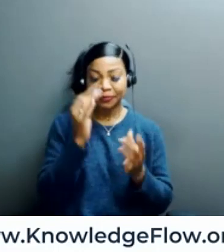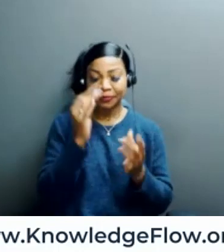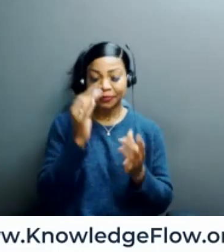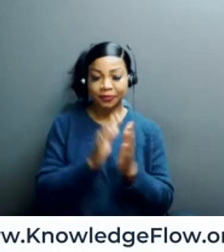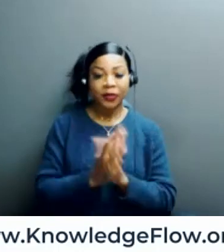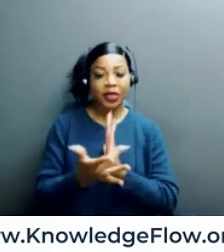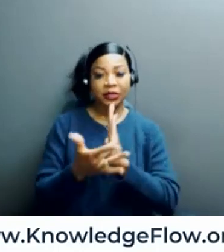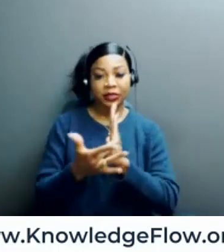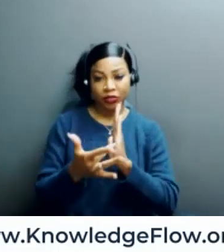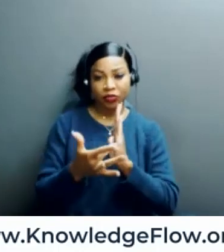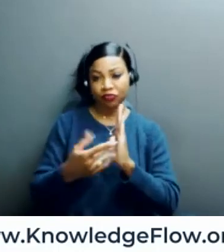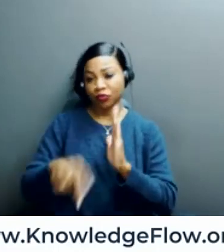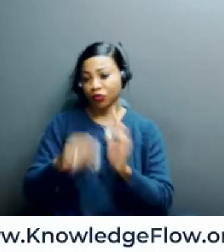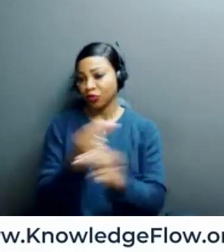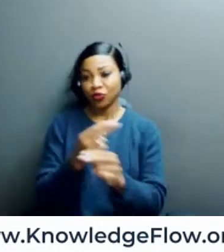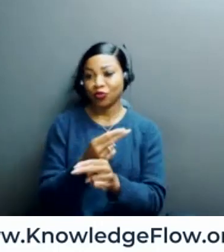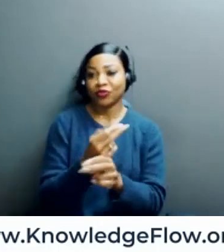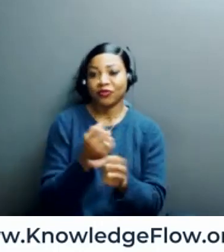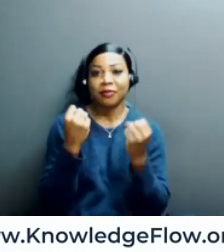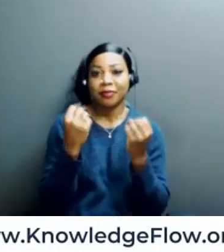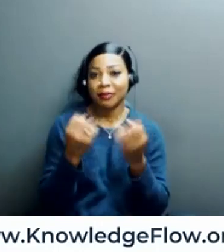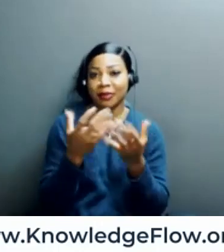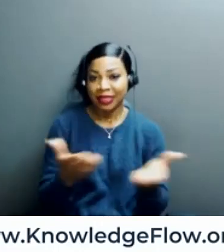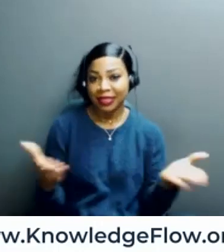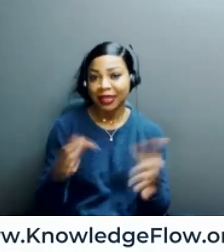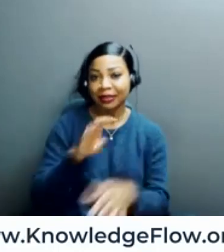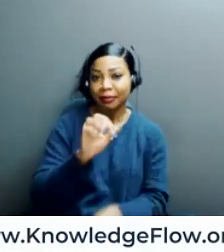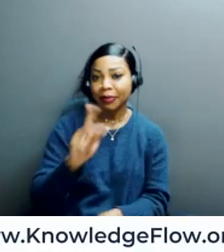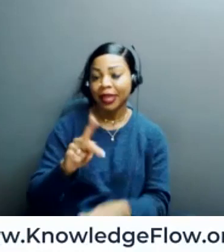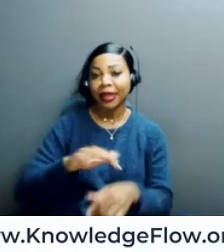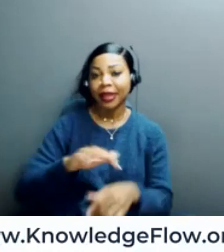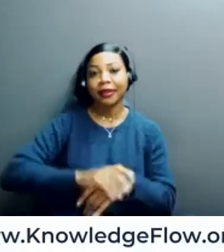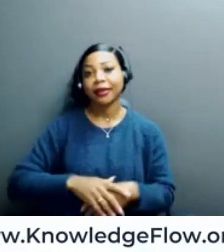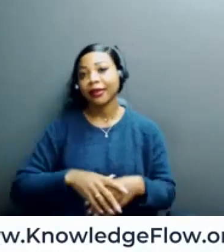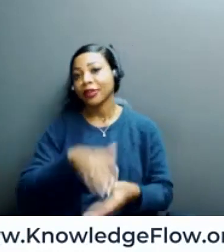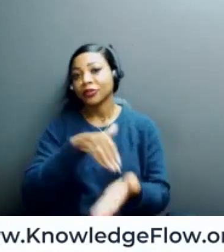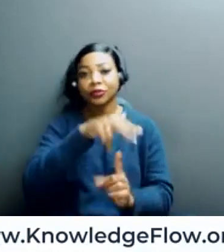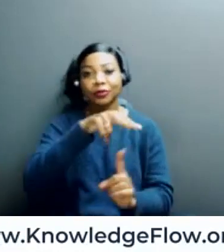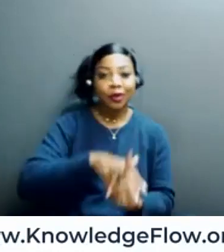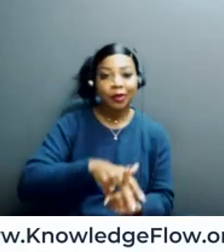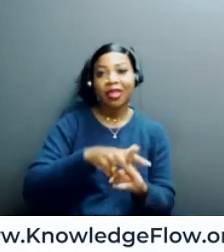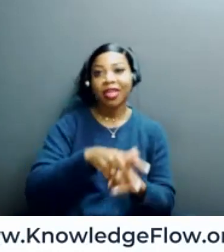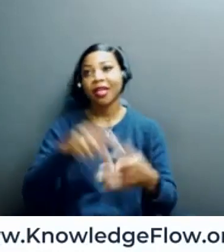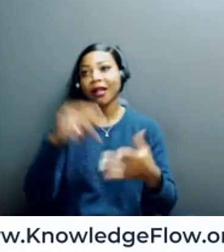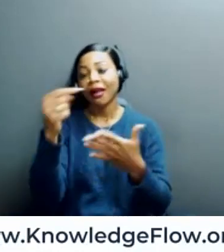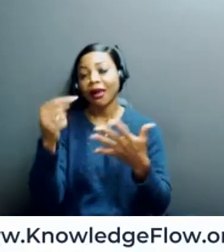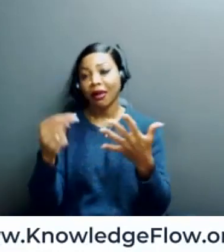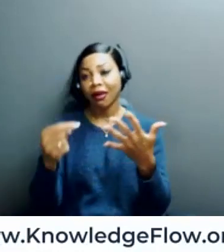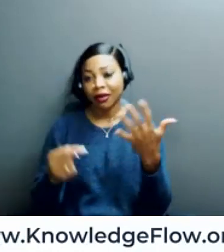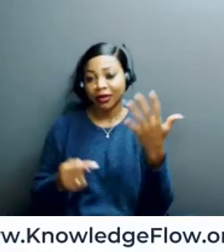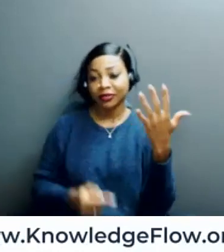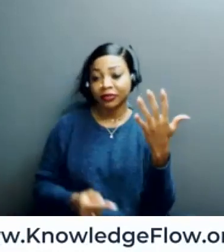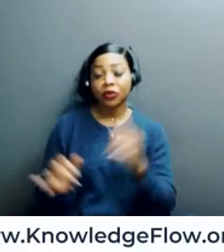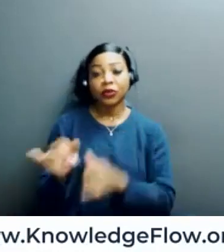we use for everything banking shopping booking Healthcare appointments it's becoming more and more prominent and for people